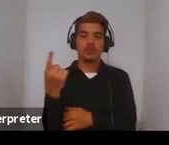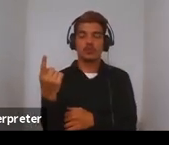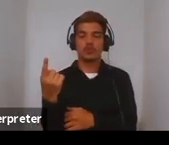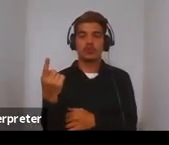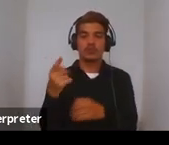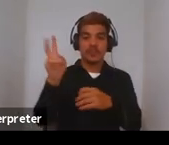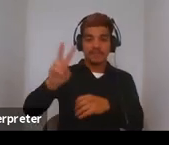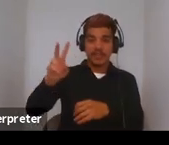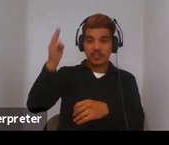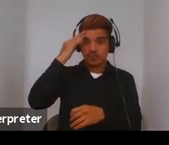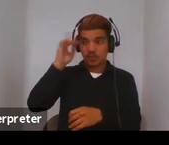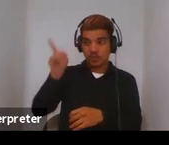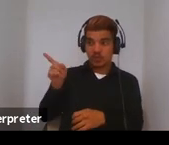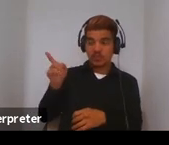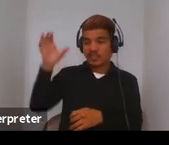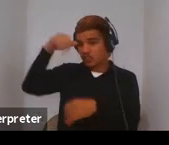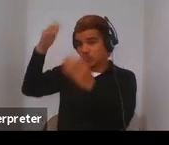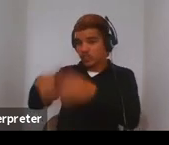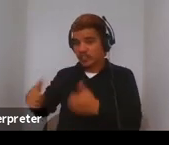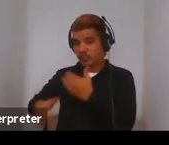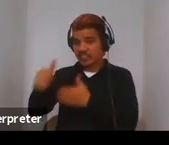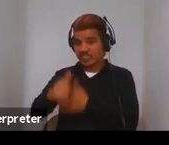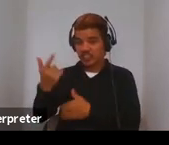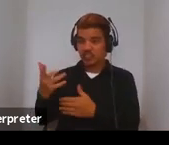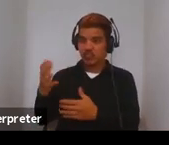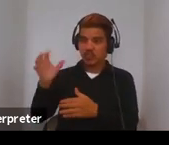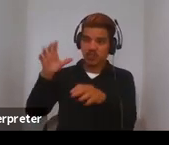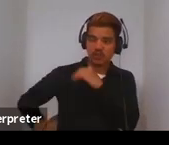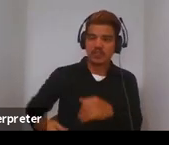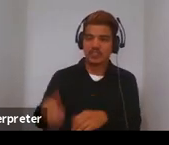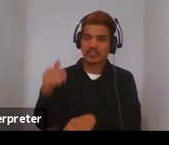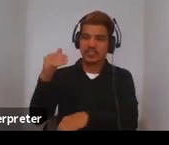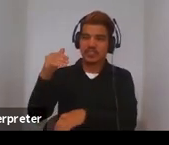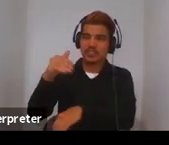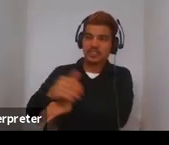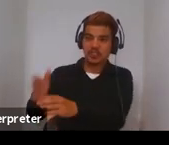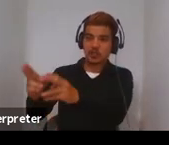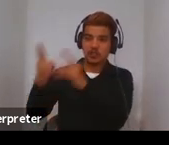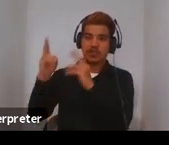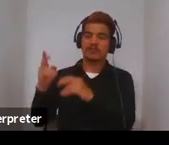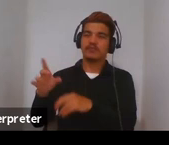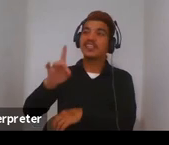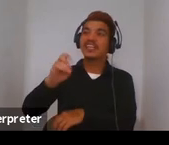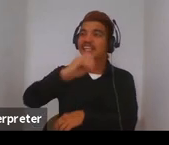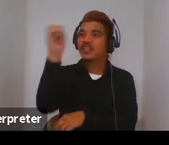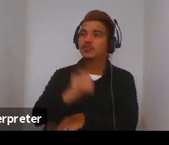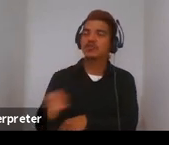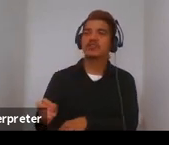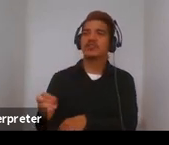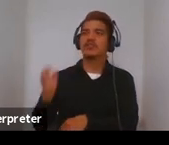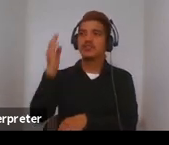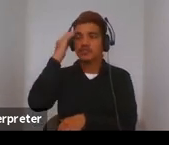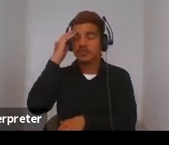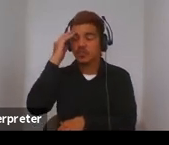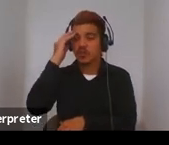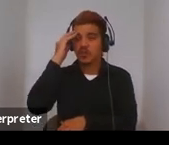danger and being raped in a dark alley is not the norm. 80% of offenders are known to the